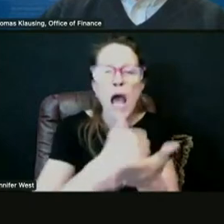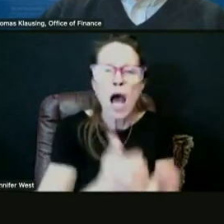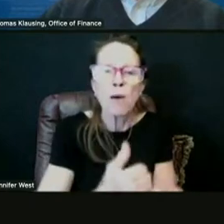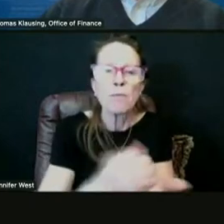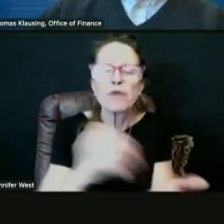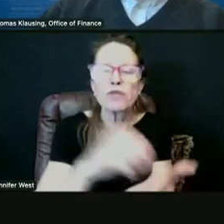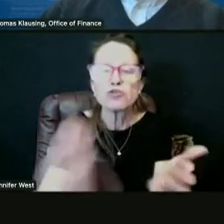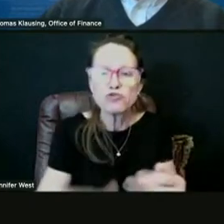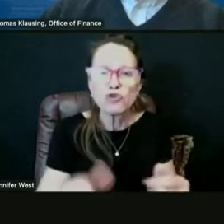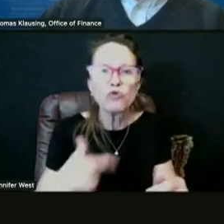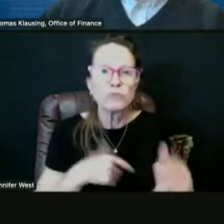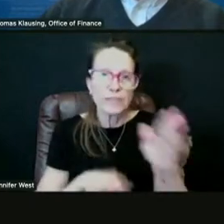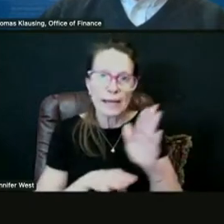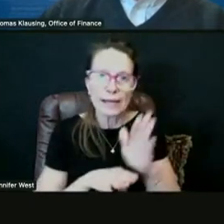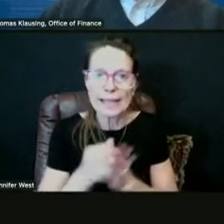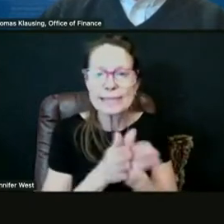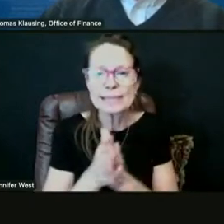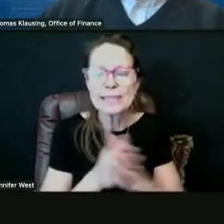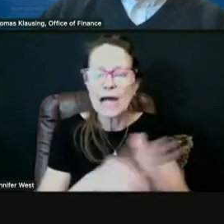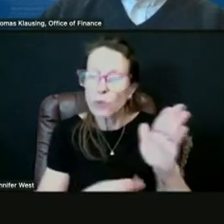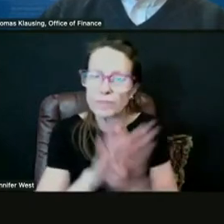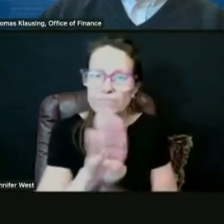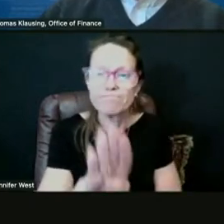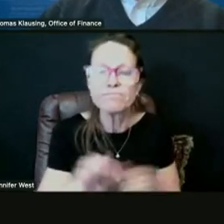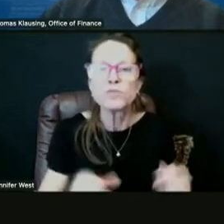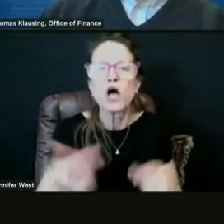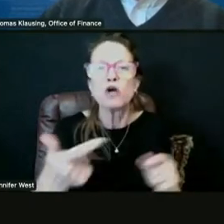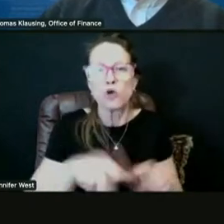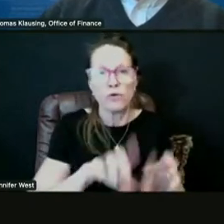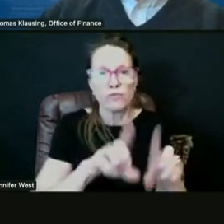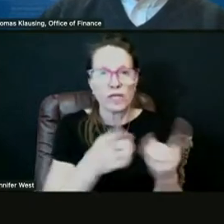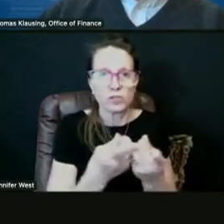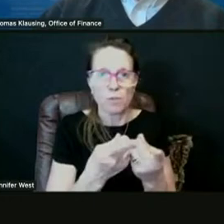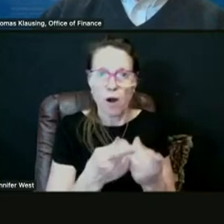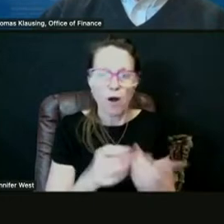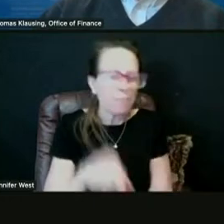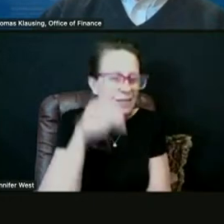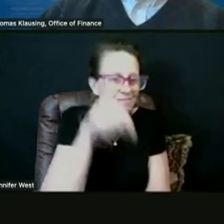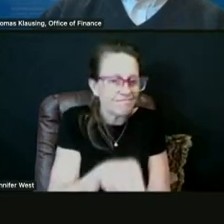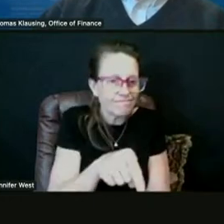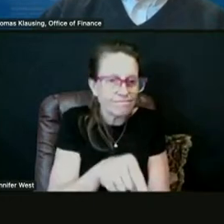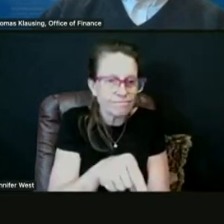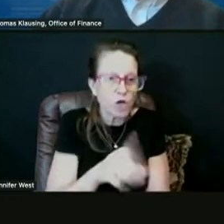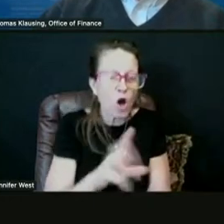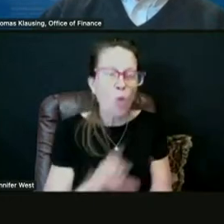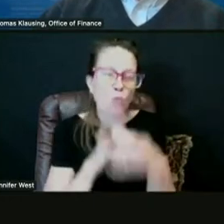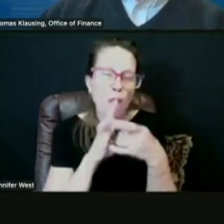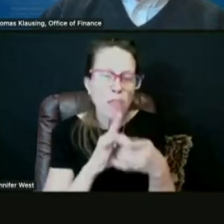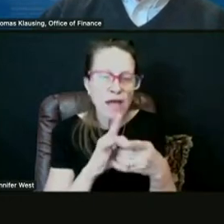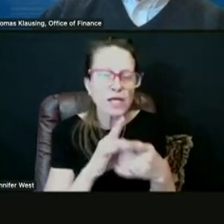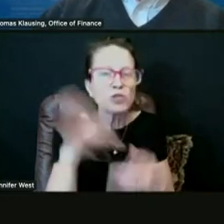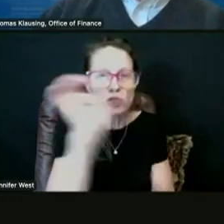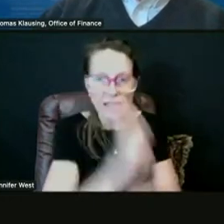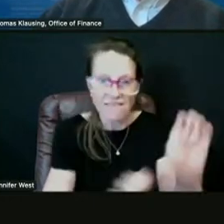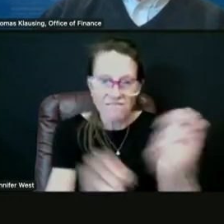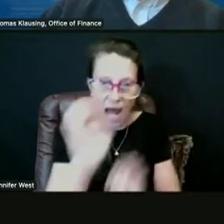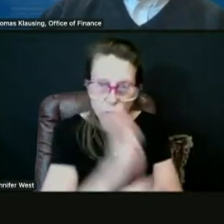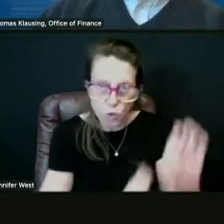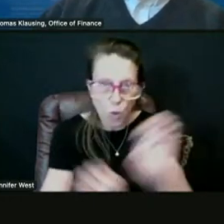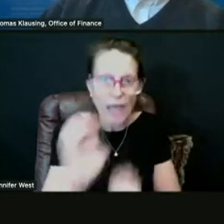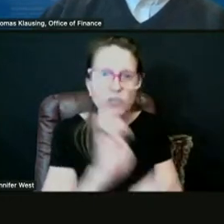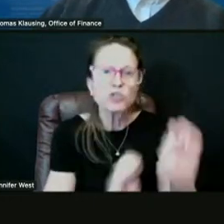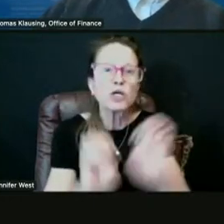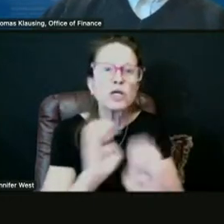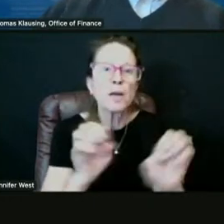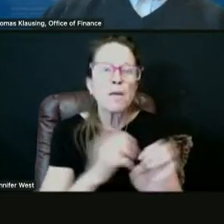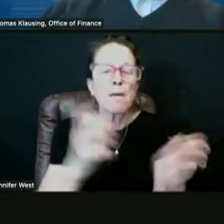have a department that is dedicated in large part, at least, to evaluation of our